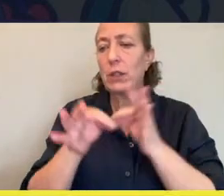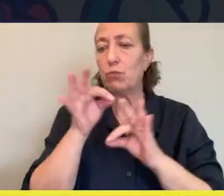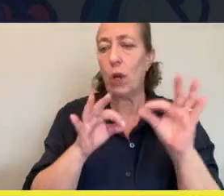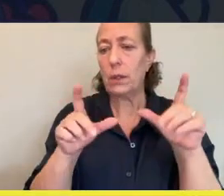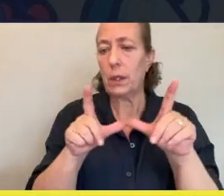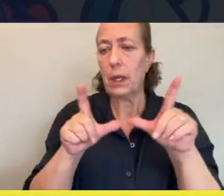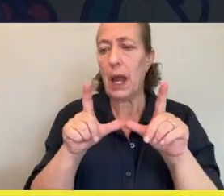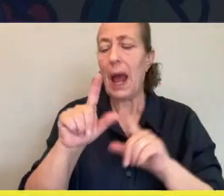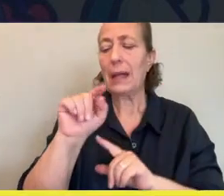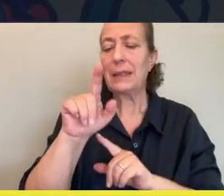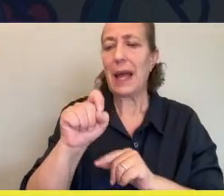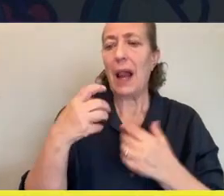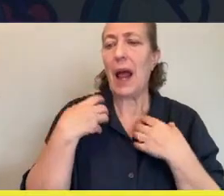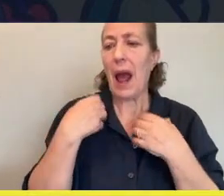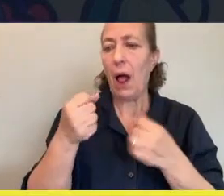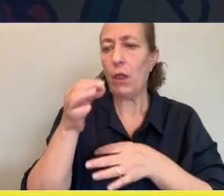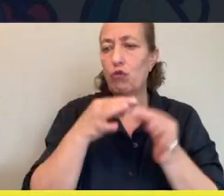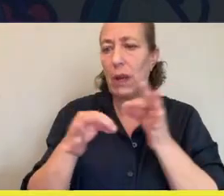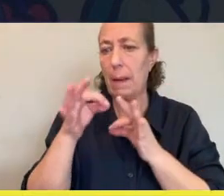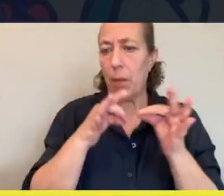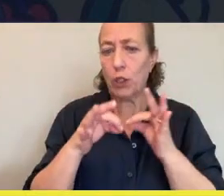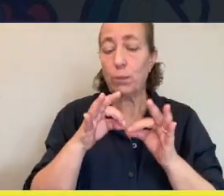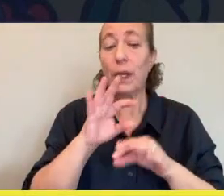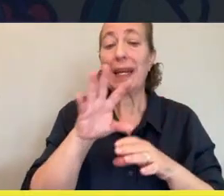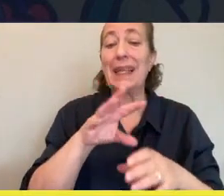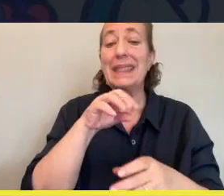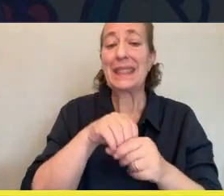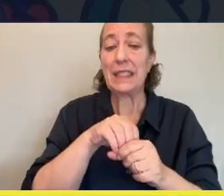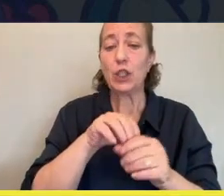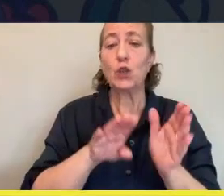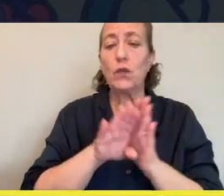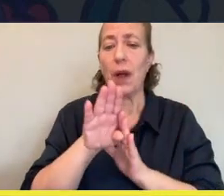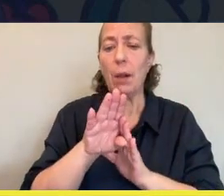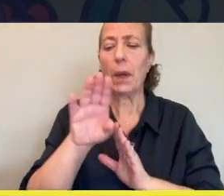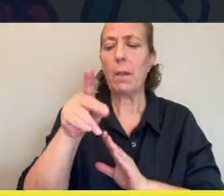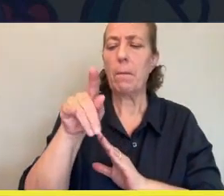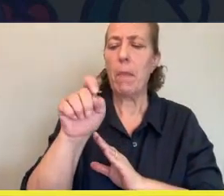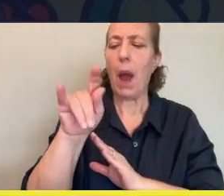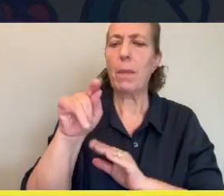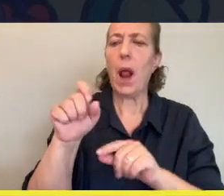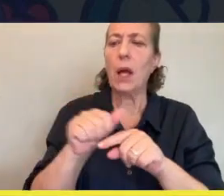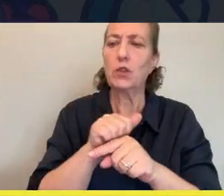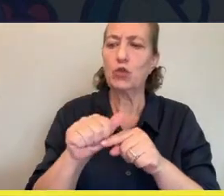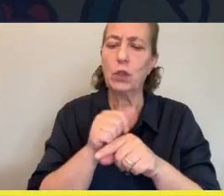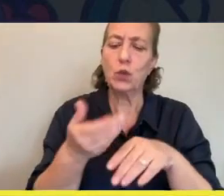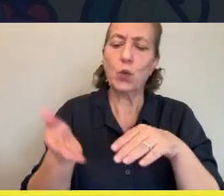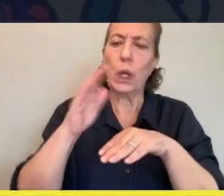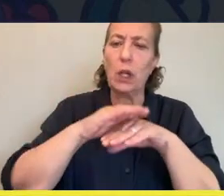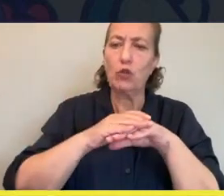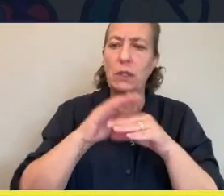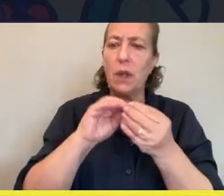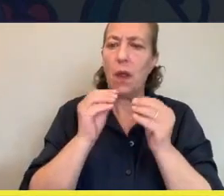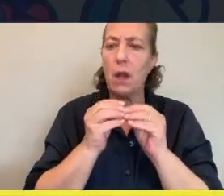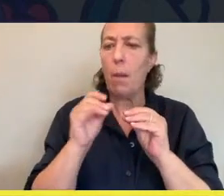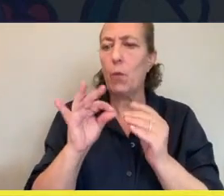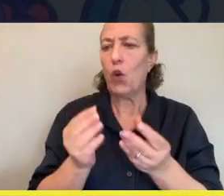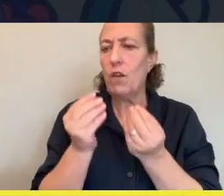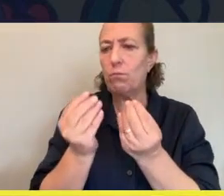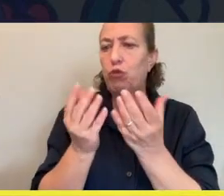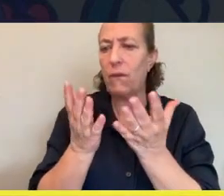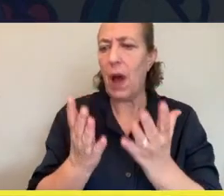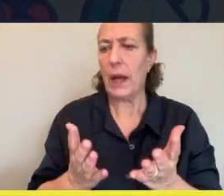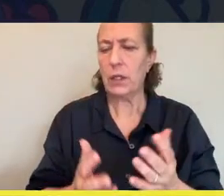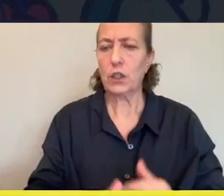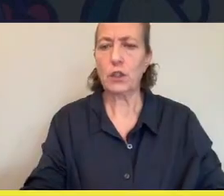reimbursement agreements, in addition to developing pipeline training programs to increase the number of deaf ASL fluent providers. Next